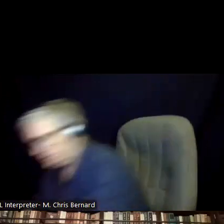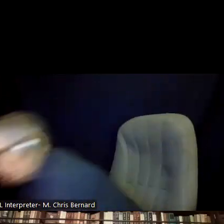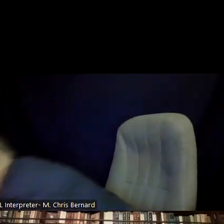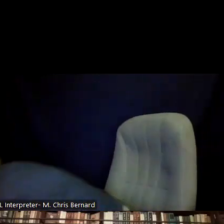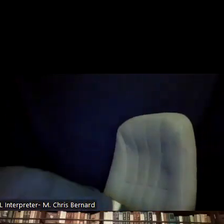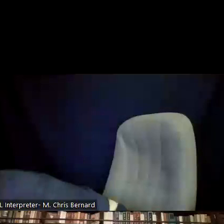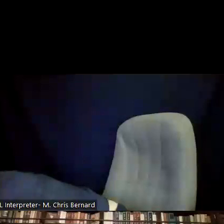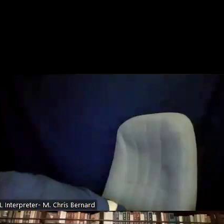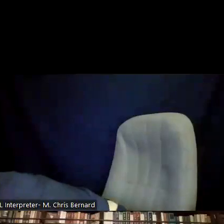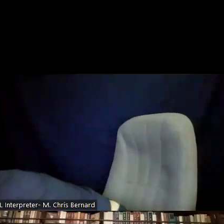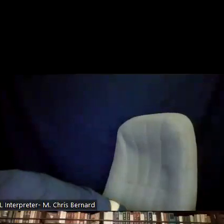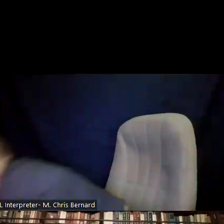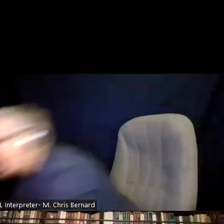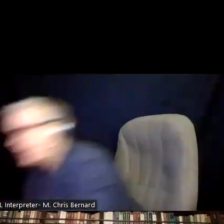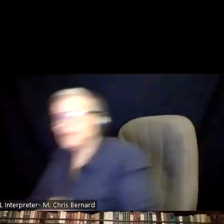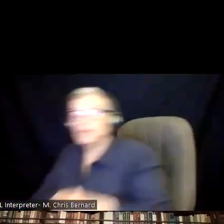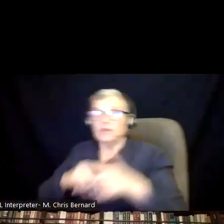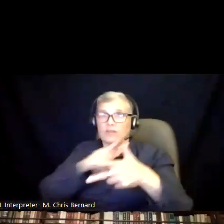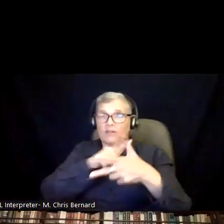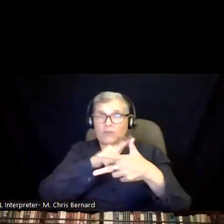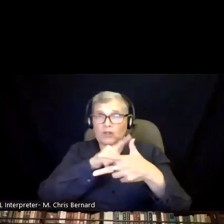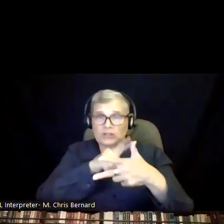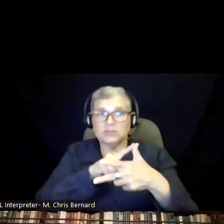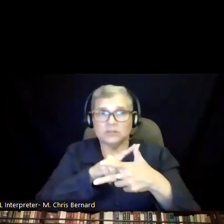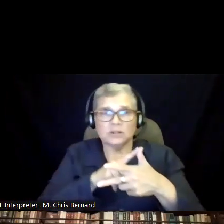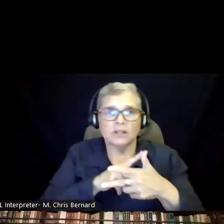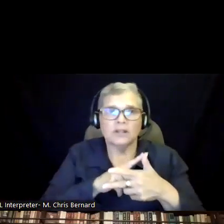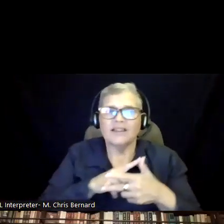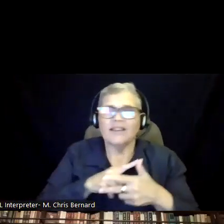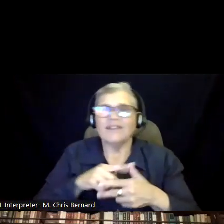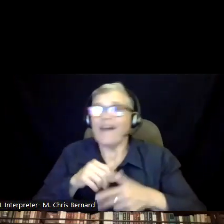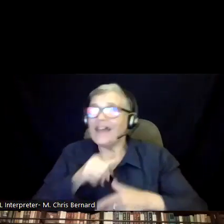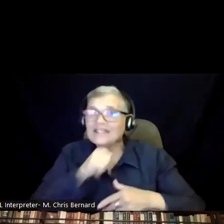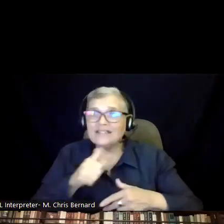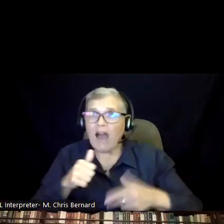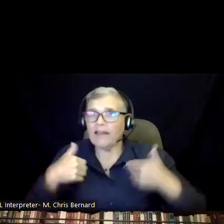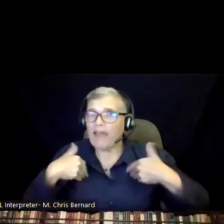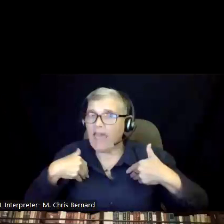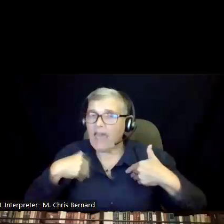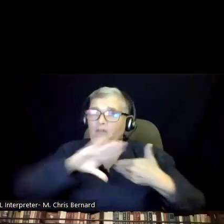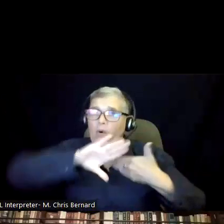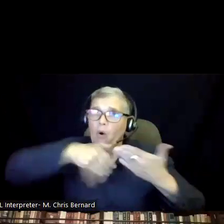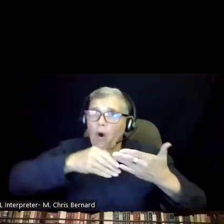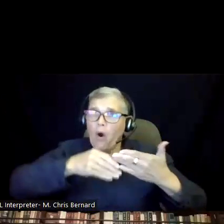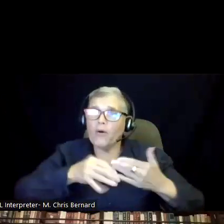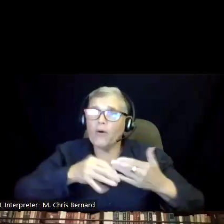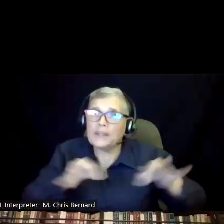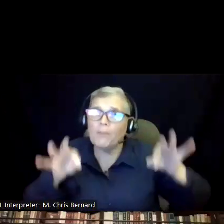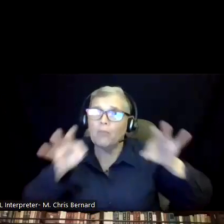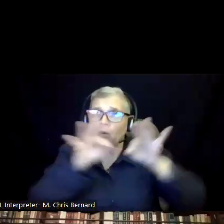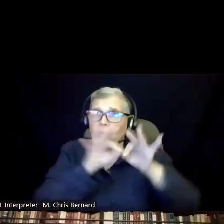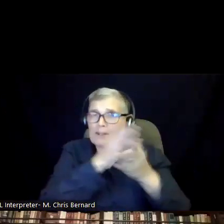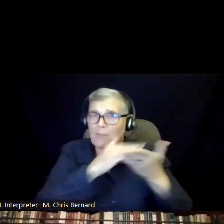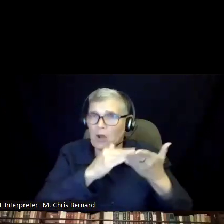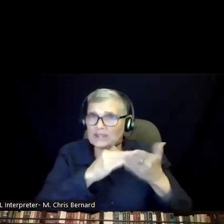The first is that the model, as it's constructed, is missing critical components, that there is something